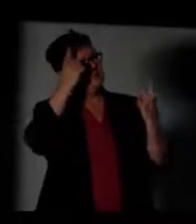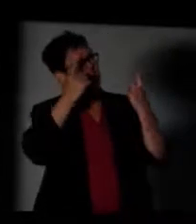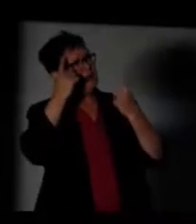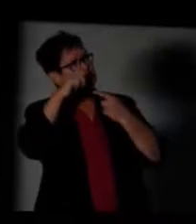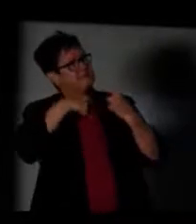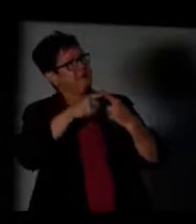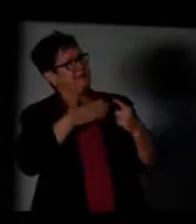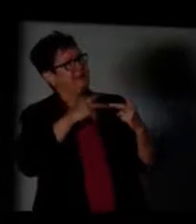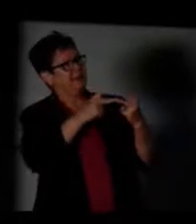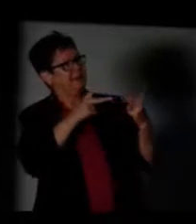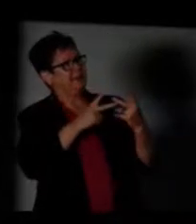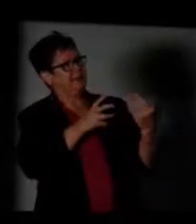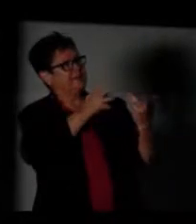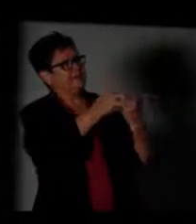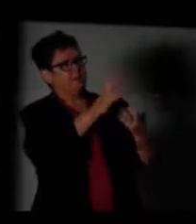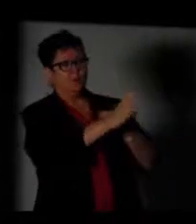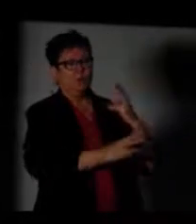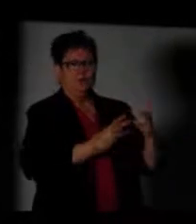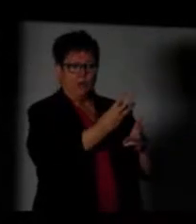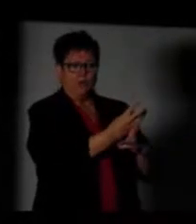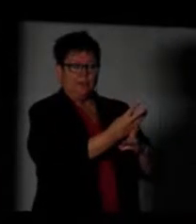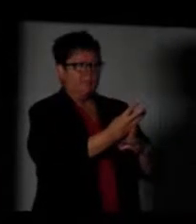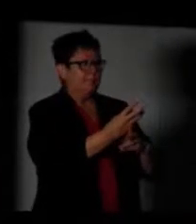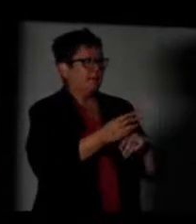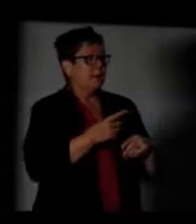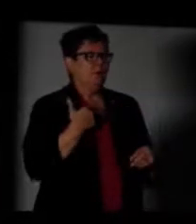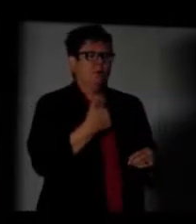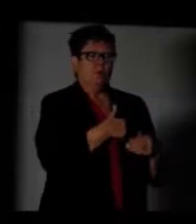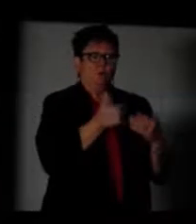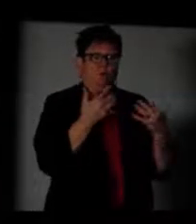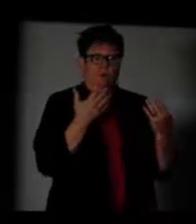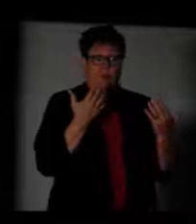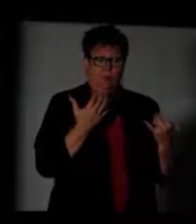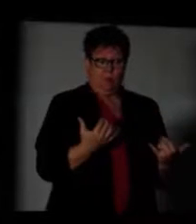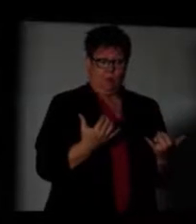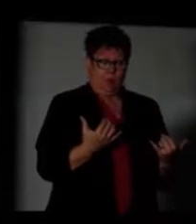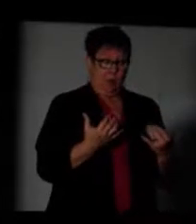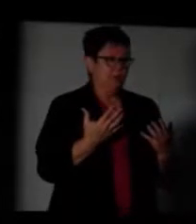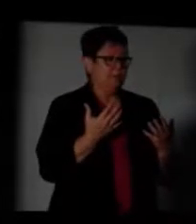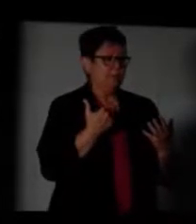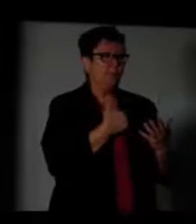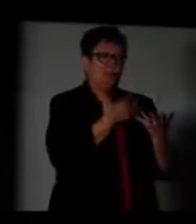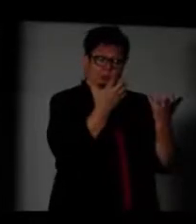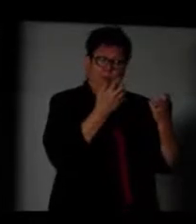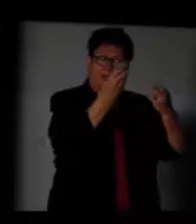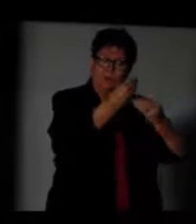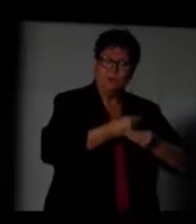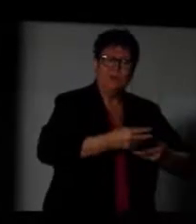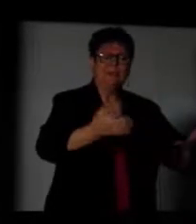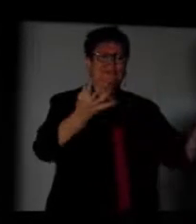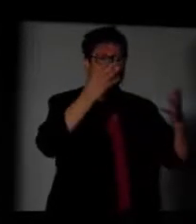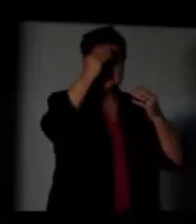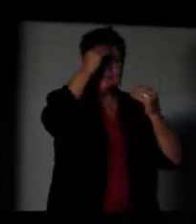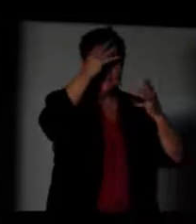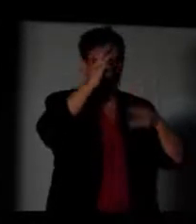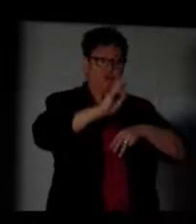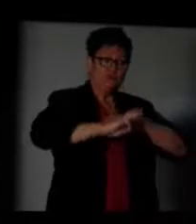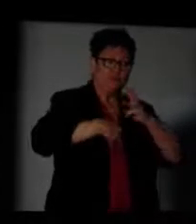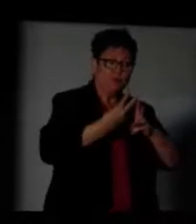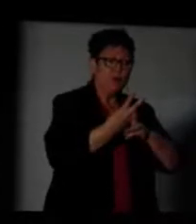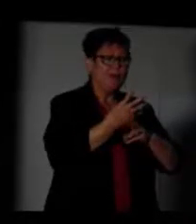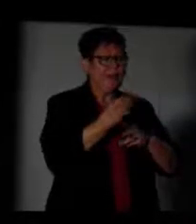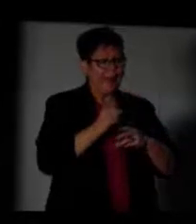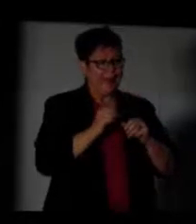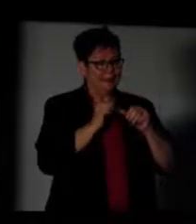their place in the world. So we want to release this sort of information to the world. We want to continue to use these objects